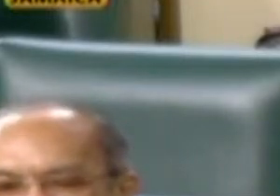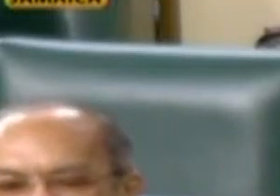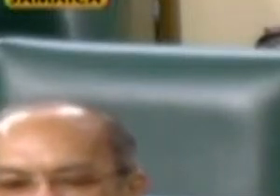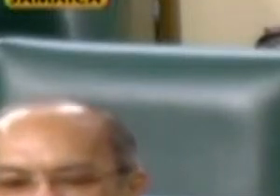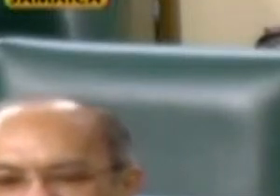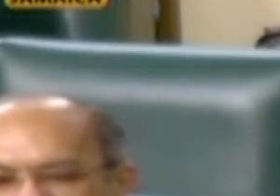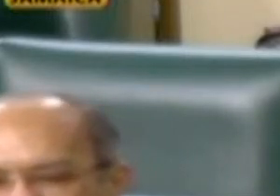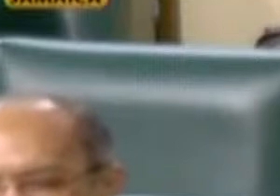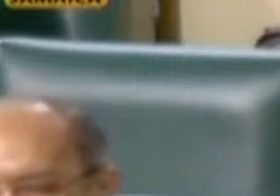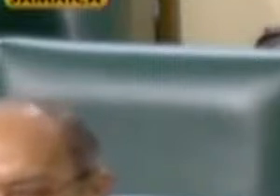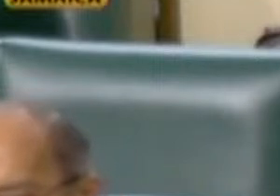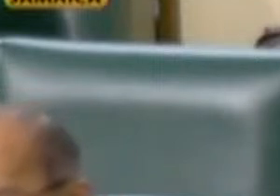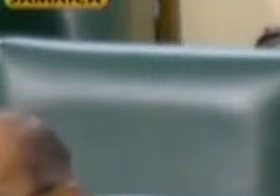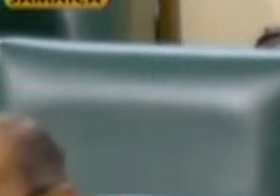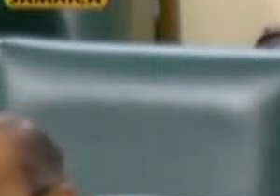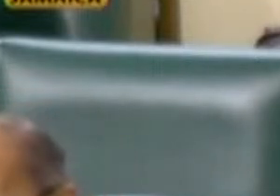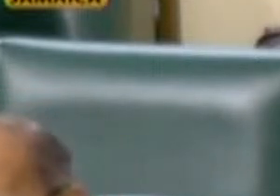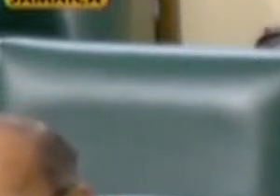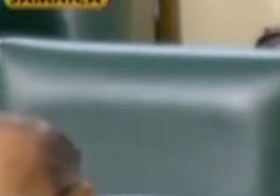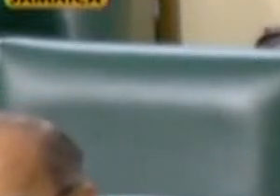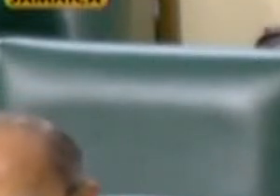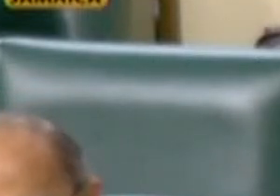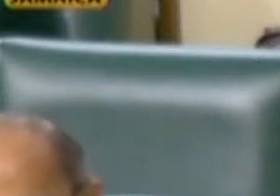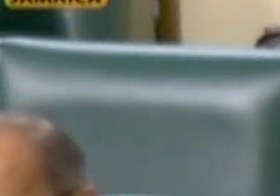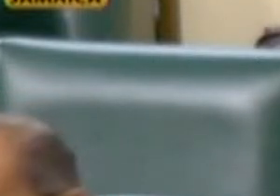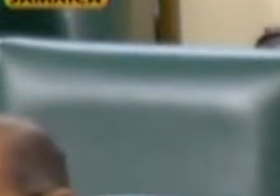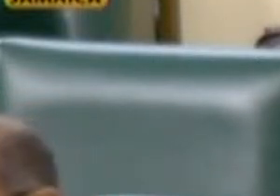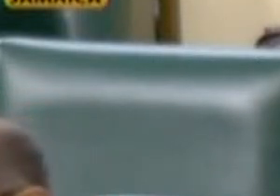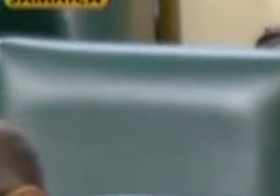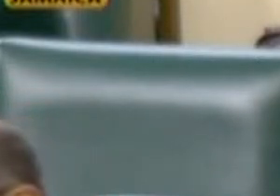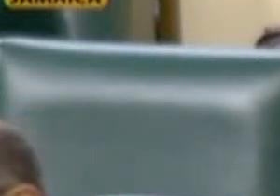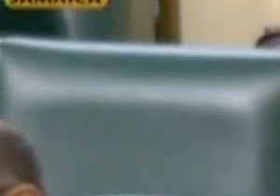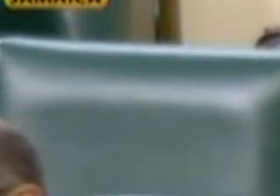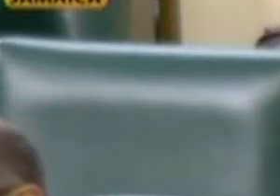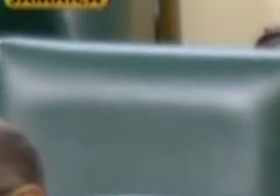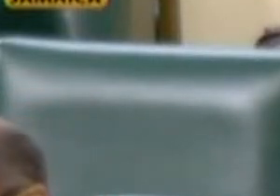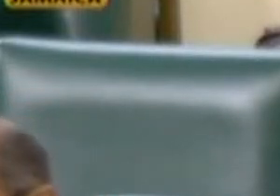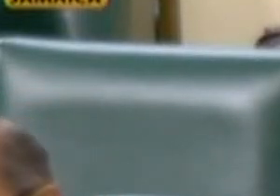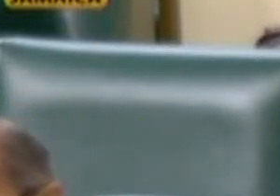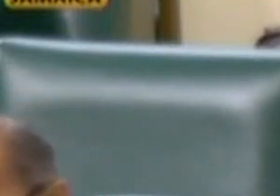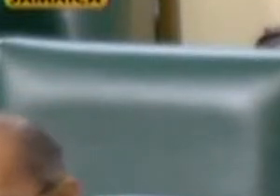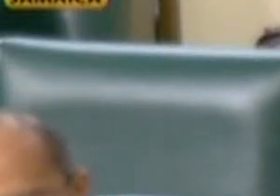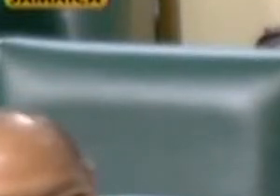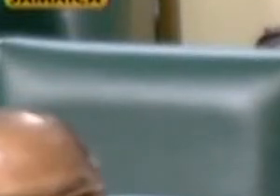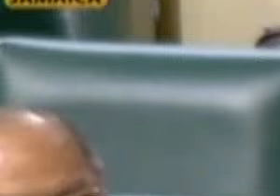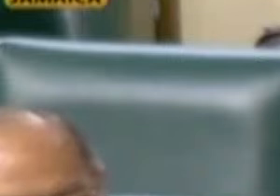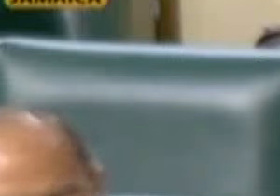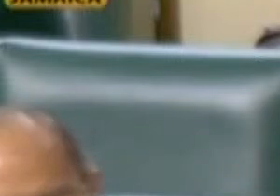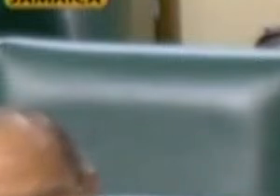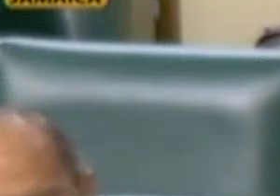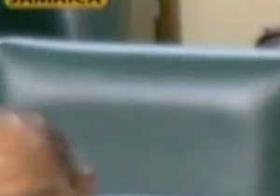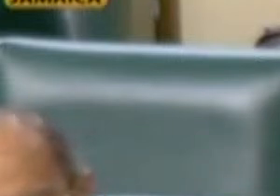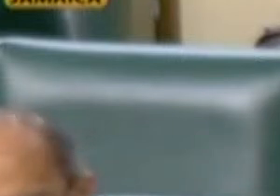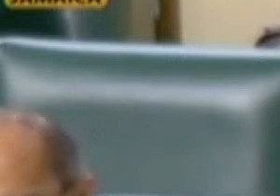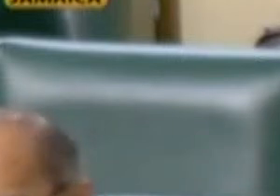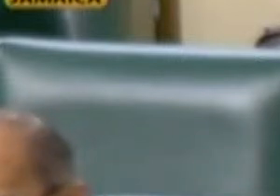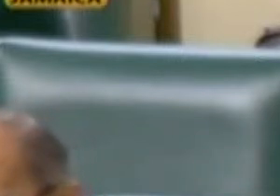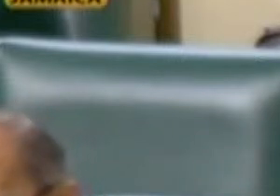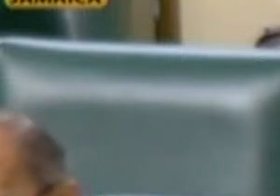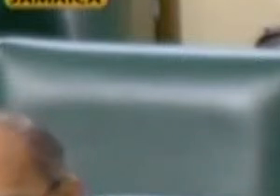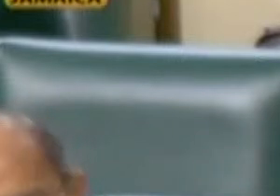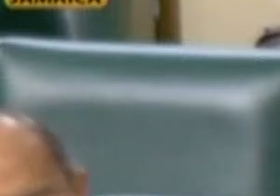further business today. I therefore ask that the House adjourns until Tuesday, March